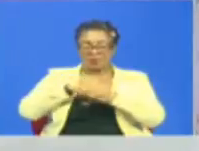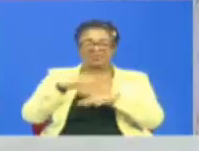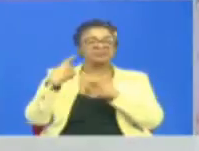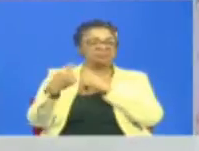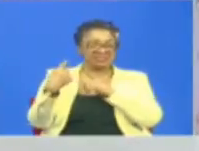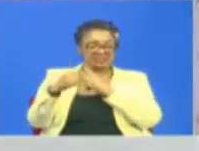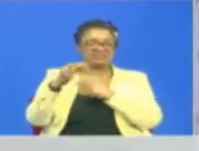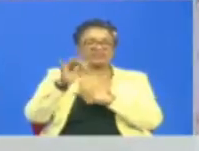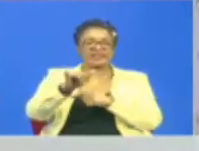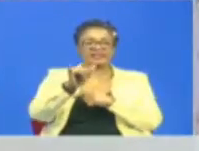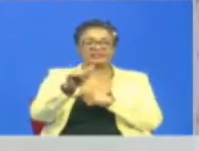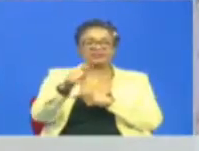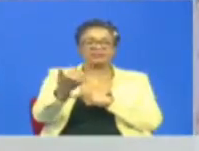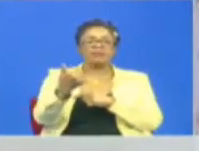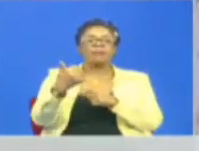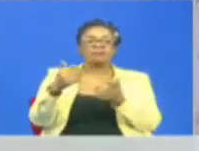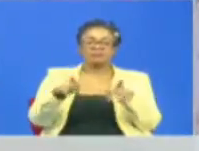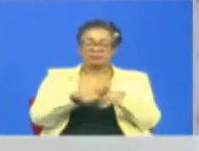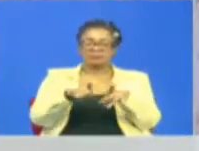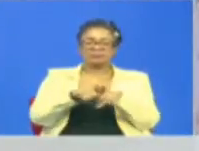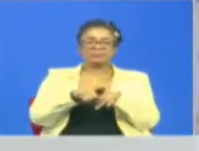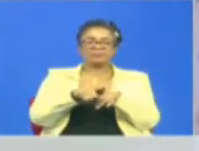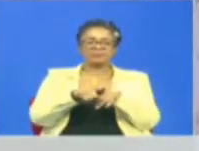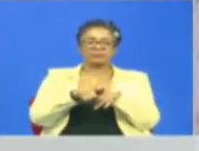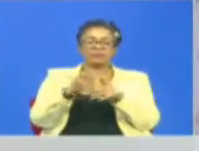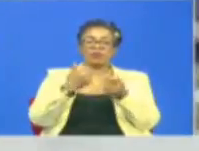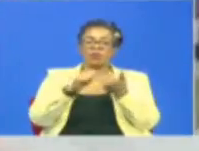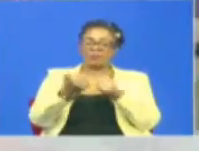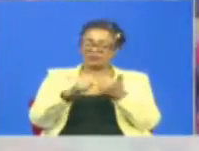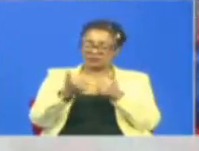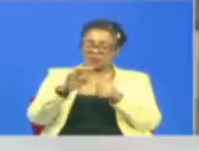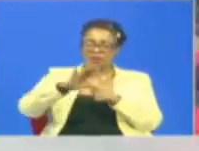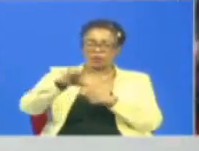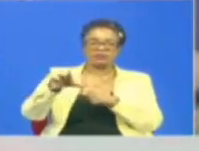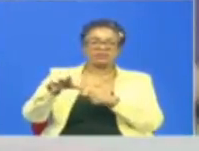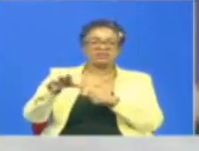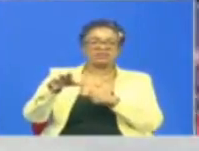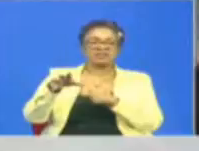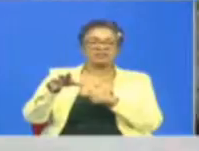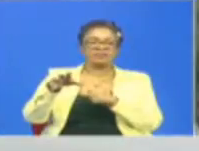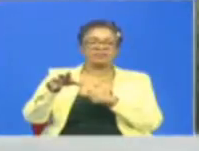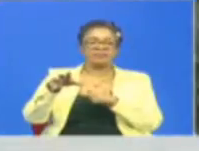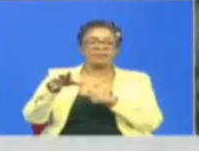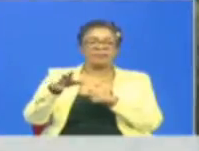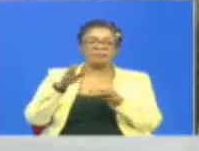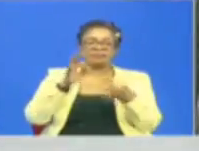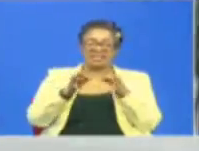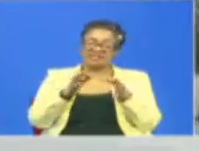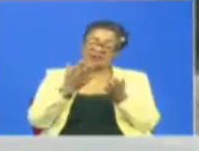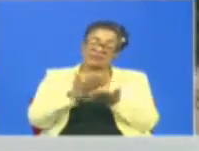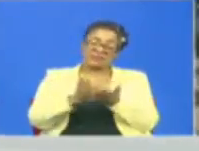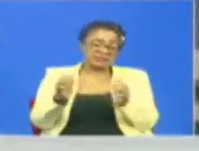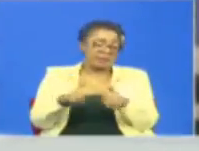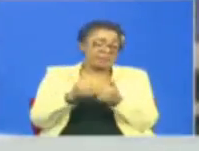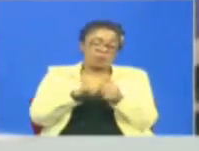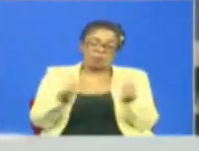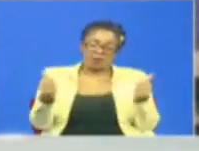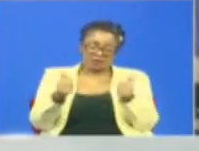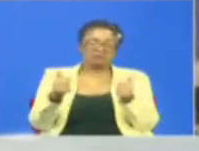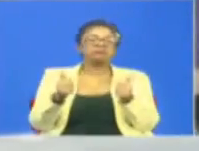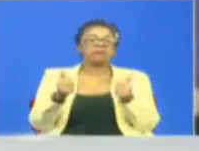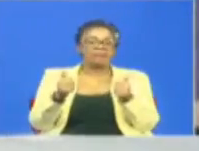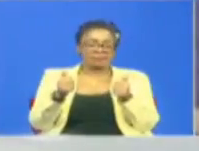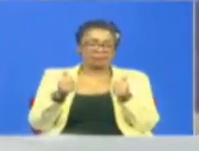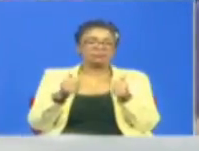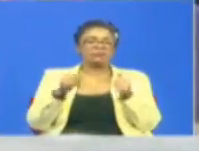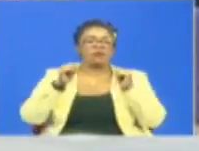top, I believe in the top competition in the continent. Wabi kutuendea vizuri. Kama vile kwa tunataka at least to advance